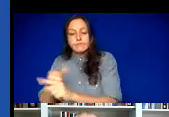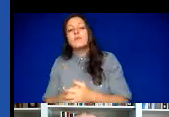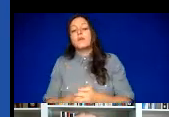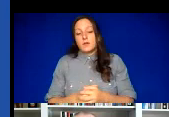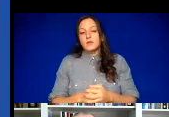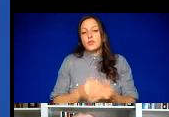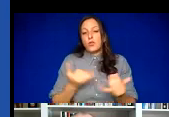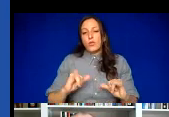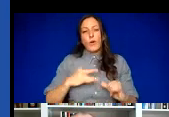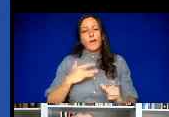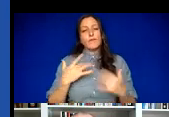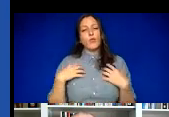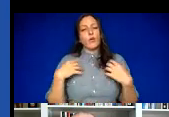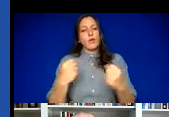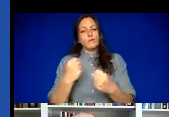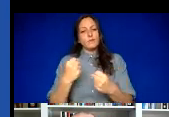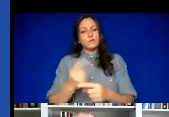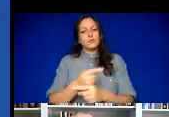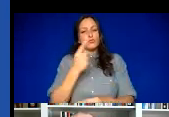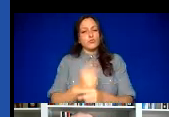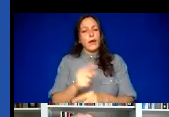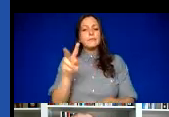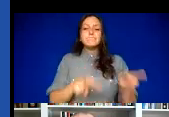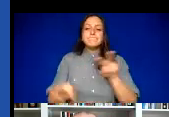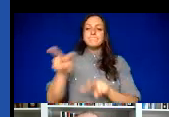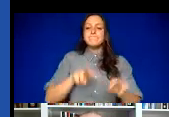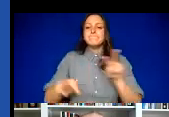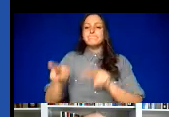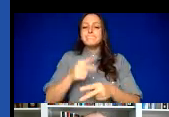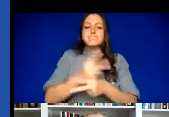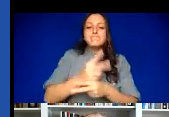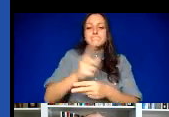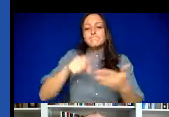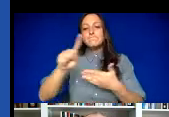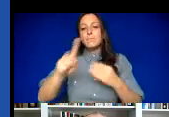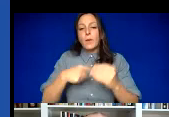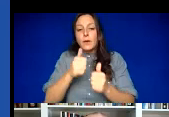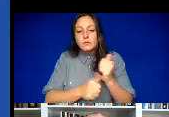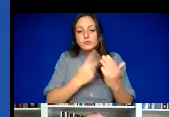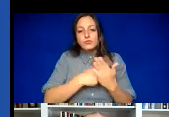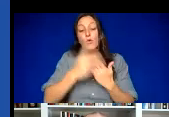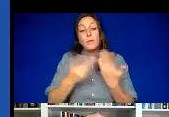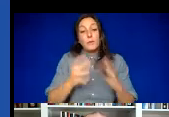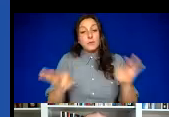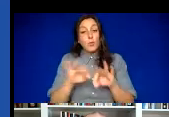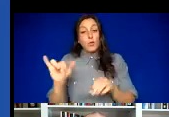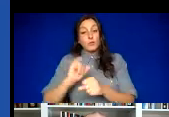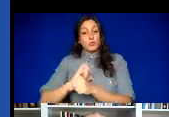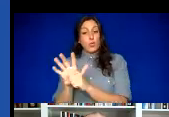we have the right oversight methods for these programs. It's important to remember too that COVID disease